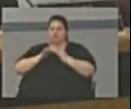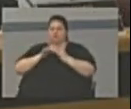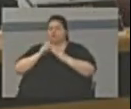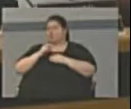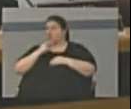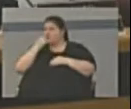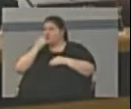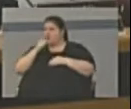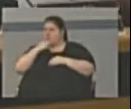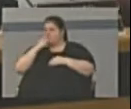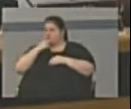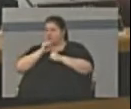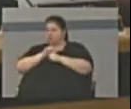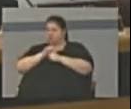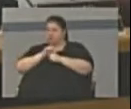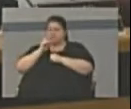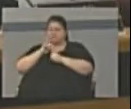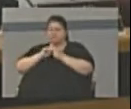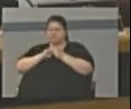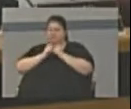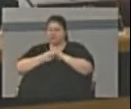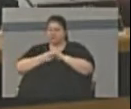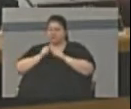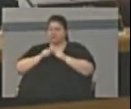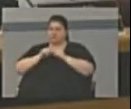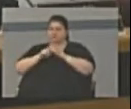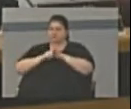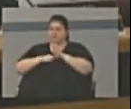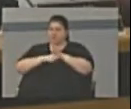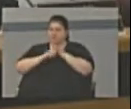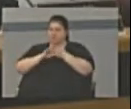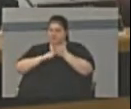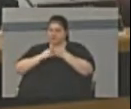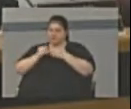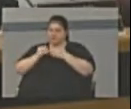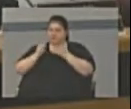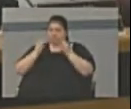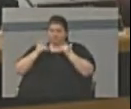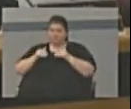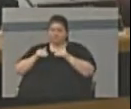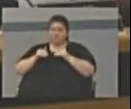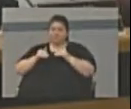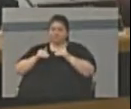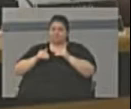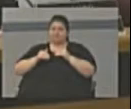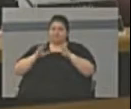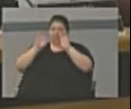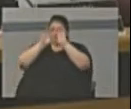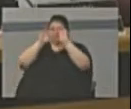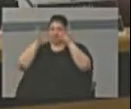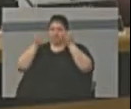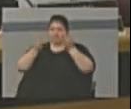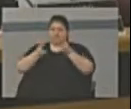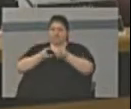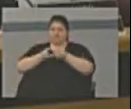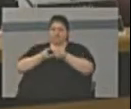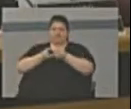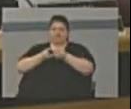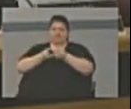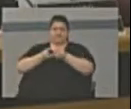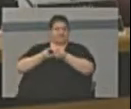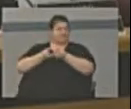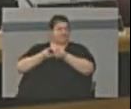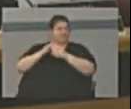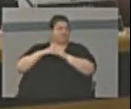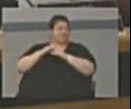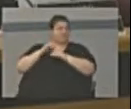for the trash schedule. The reef laying ceremony here at City Hall will be on Friday, January the